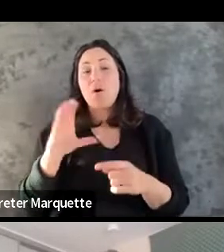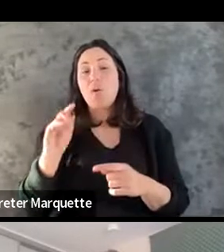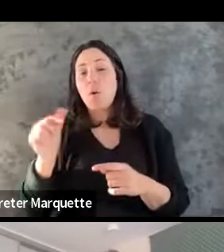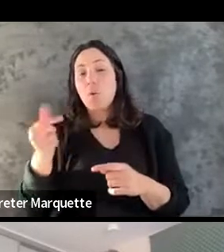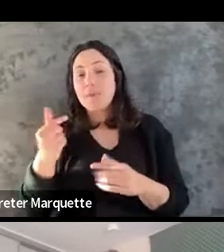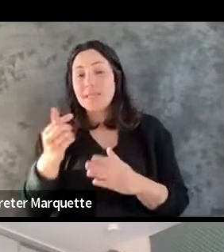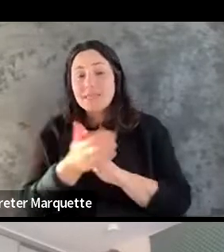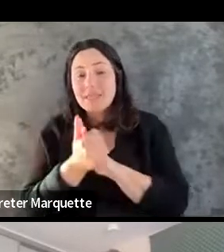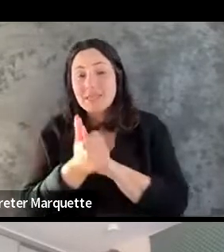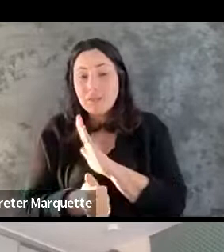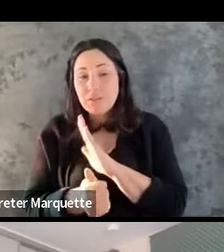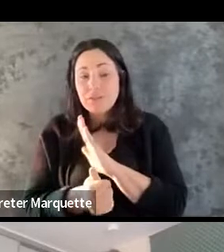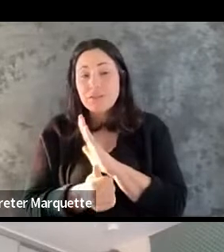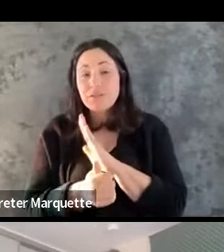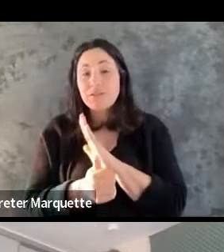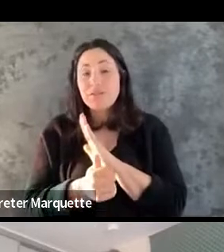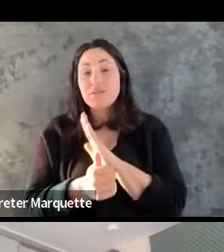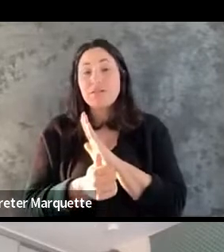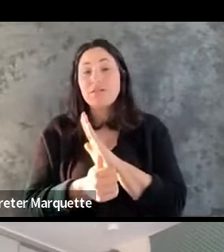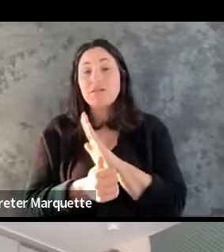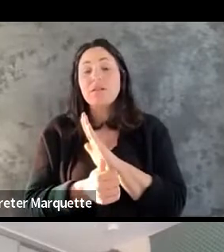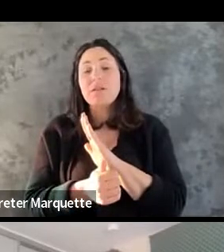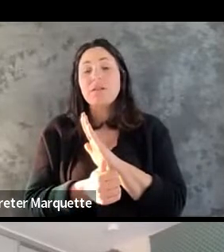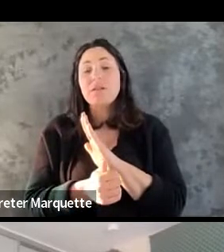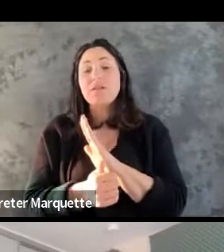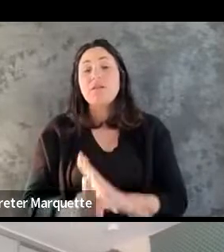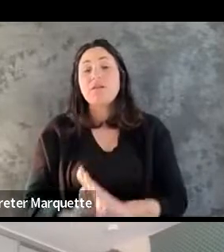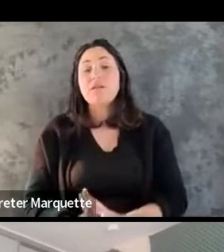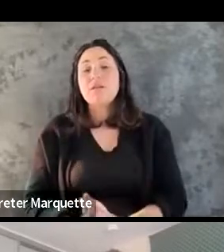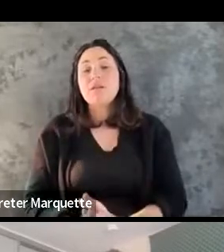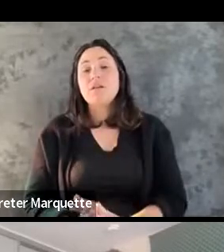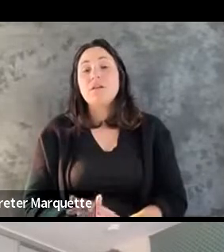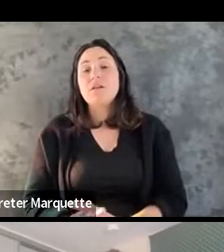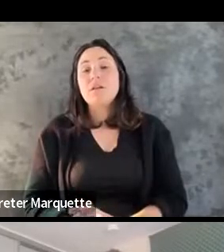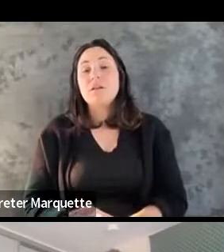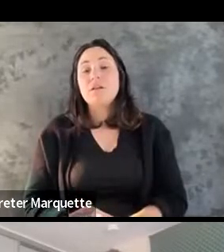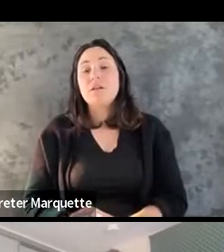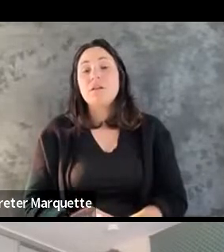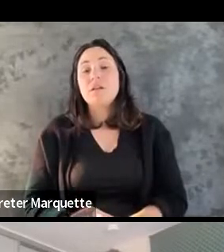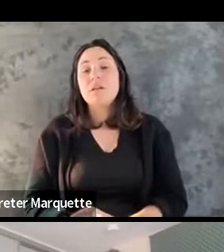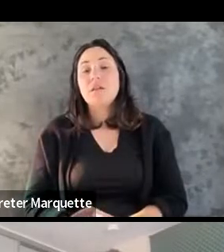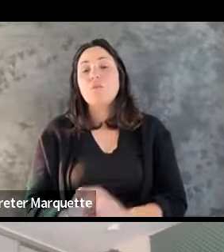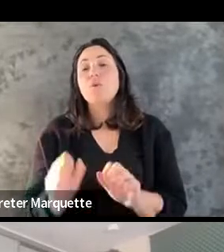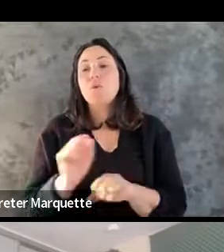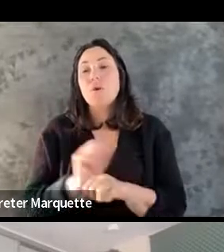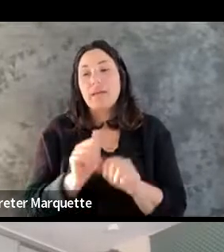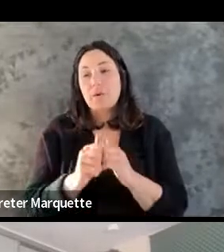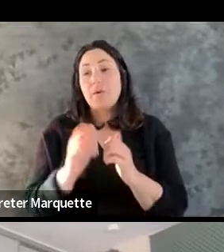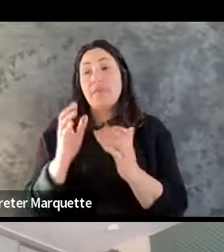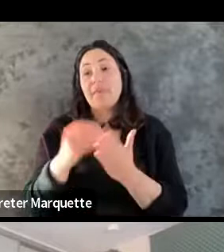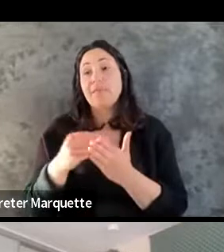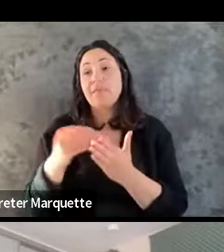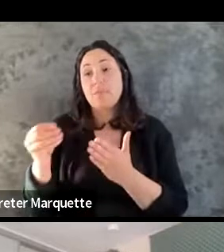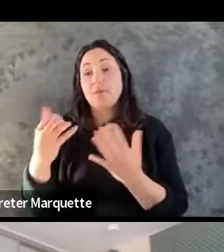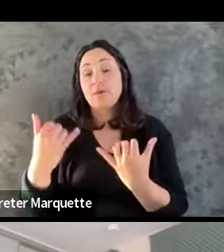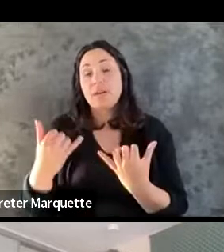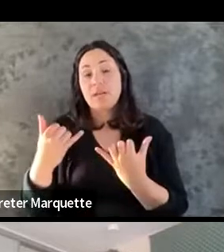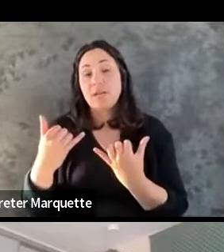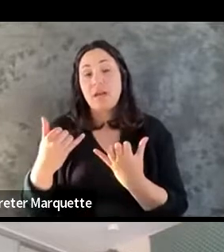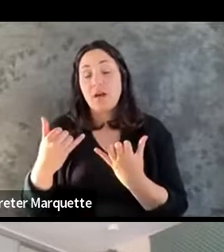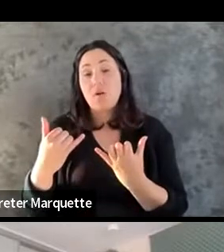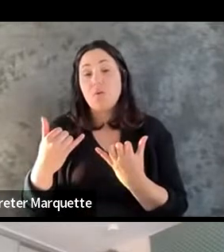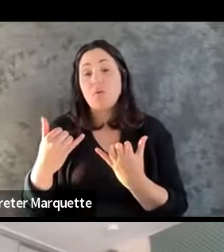in also on touching on, and we're working with and purchasing right now,